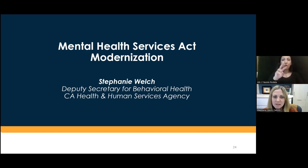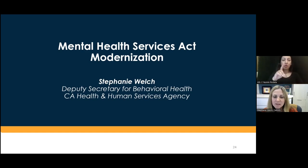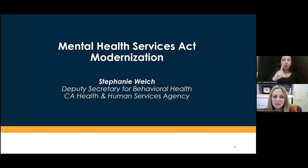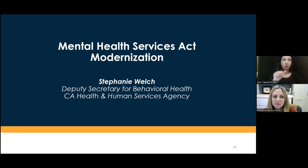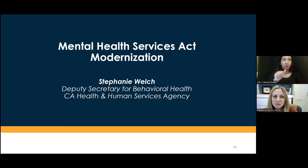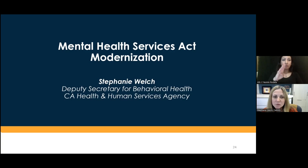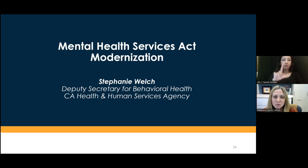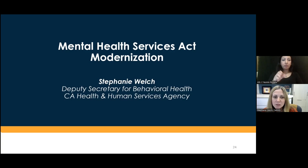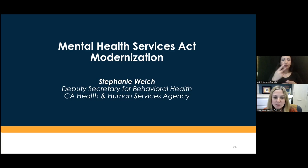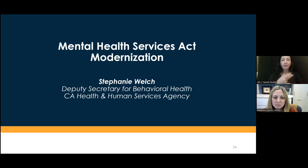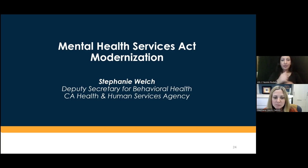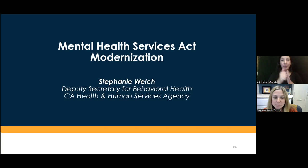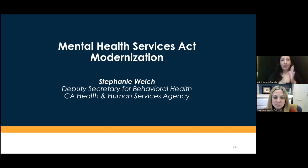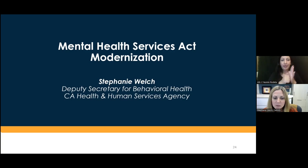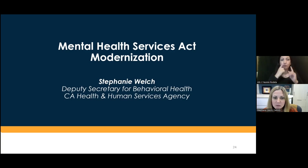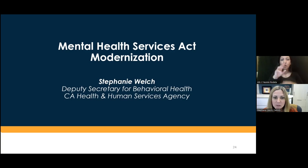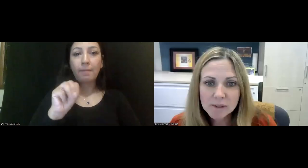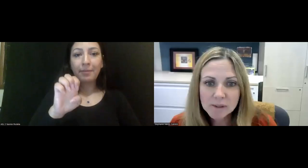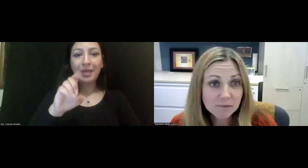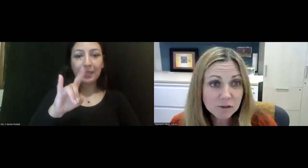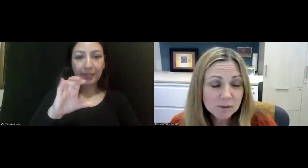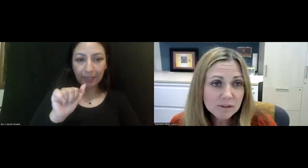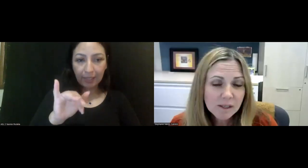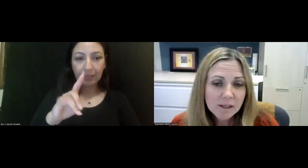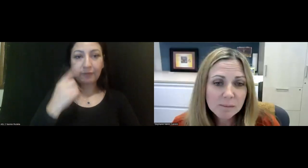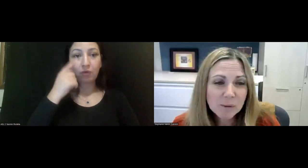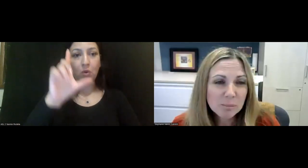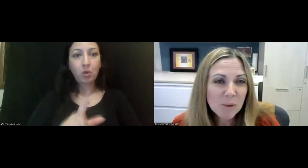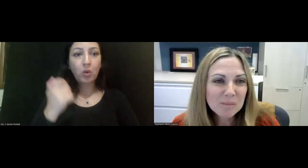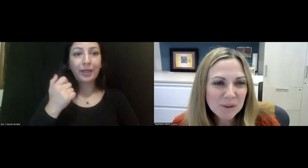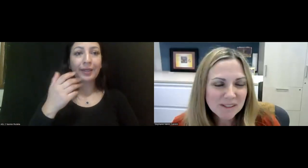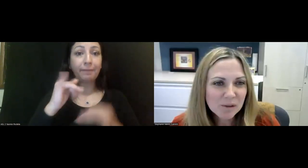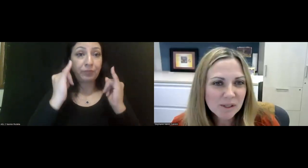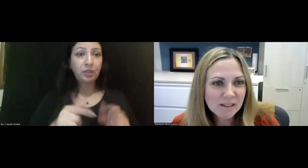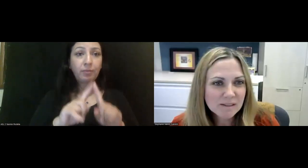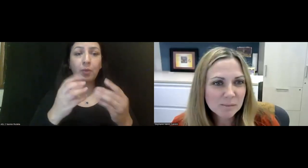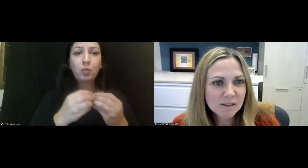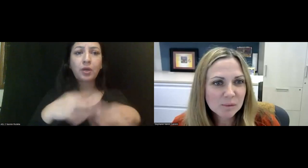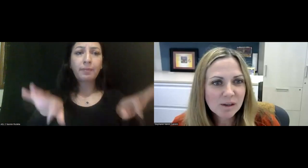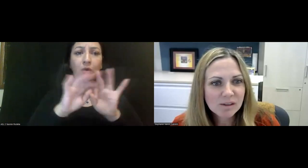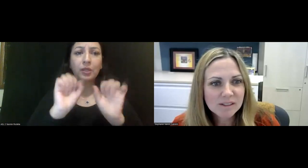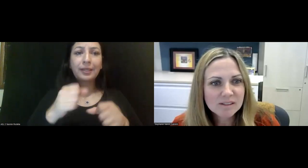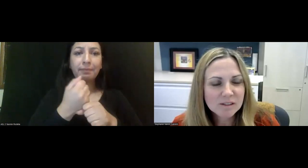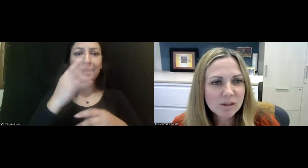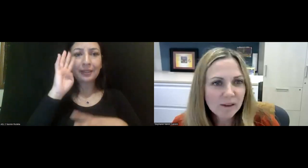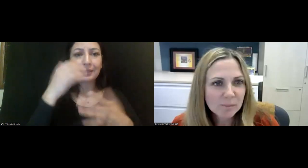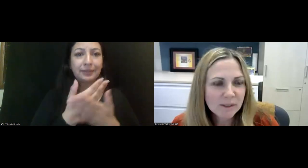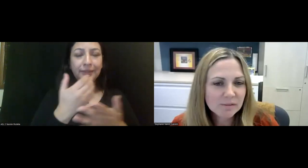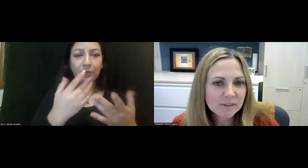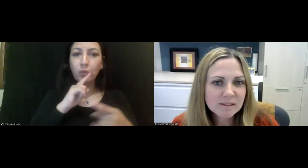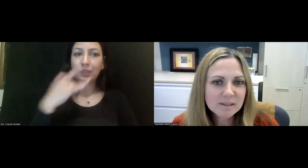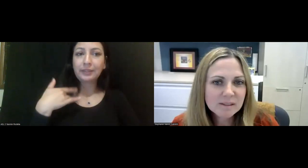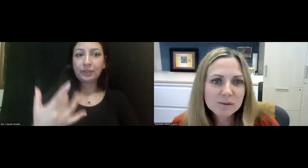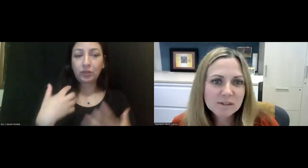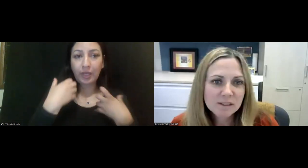Medicaid to, um, low income individuals, uh, but more importantly, creating something that we call the essential health